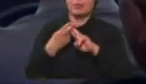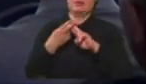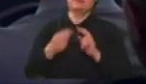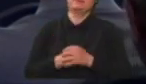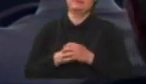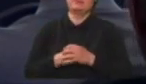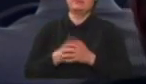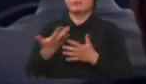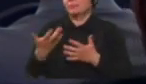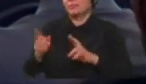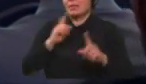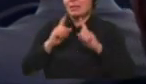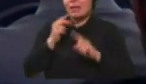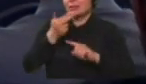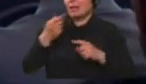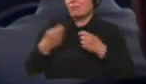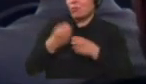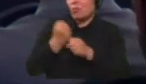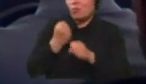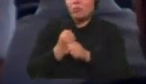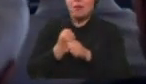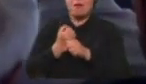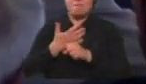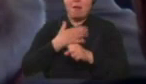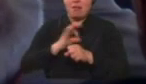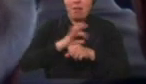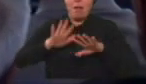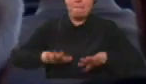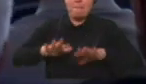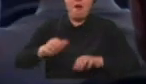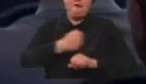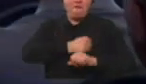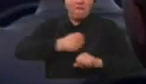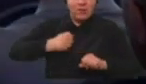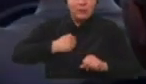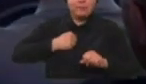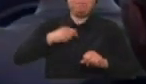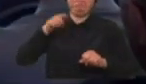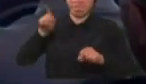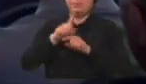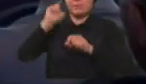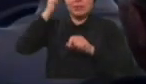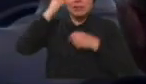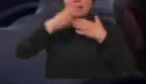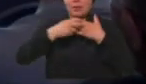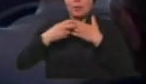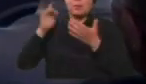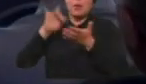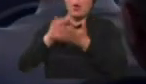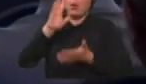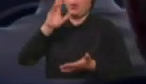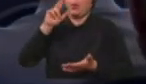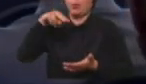first partner is Public Transit Authority in Warsaw and a research unit in Brussels, but we're looking to scale up and partner with